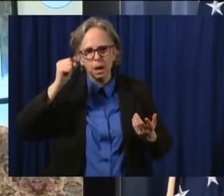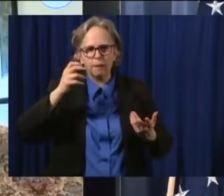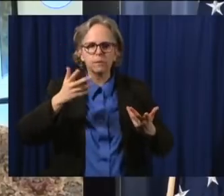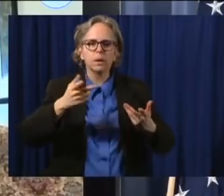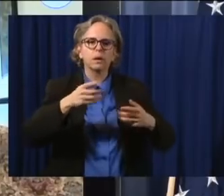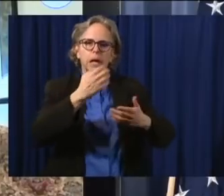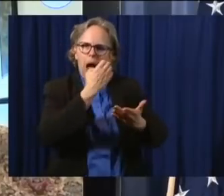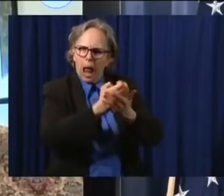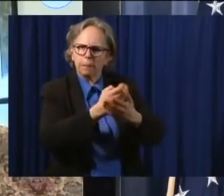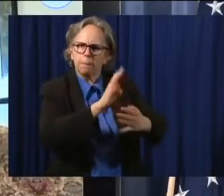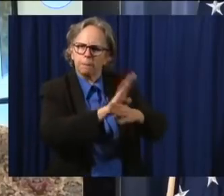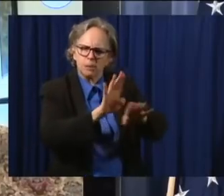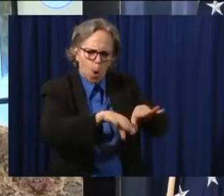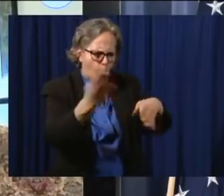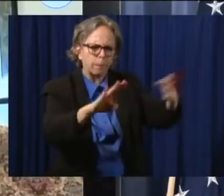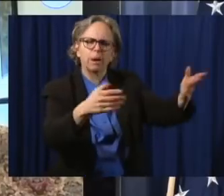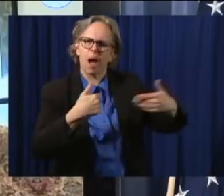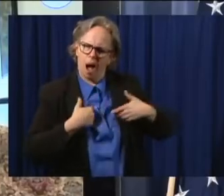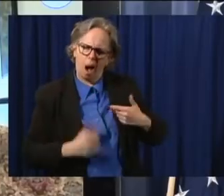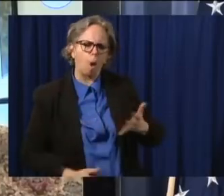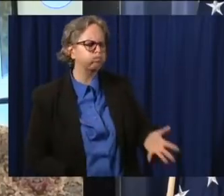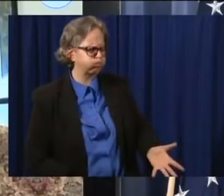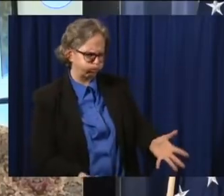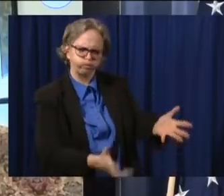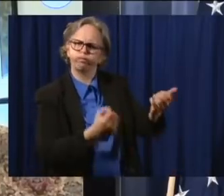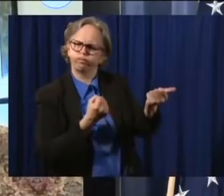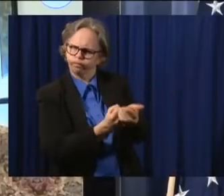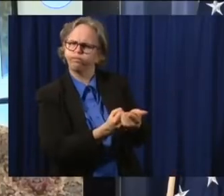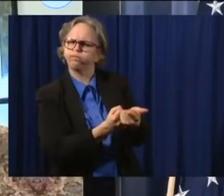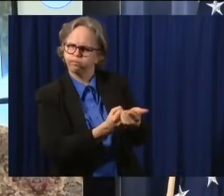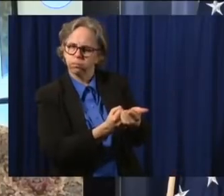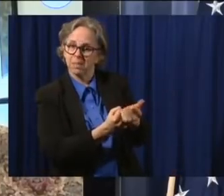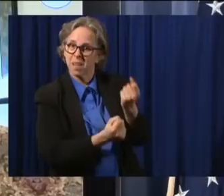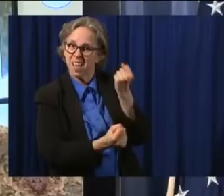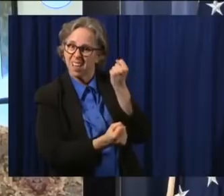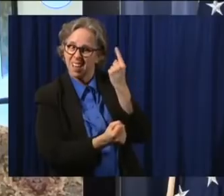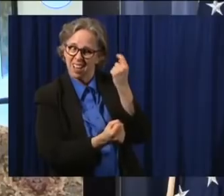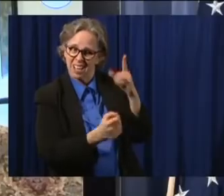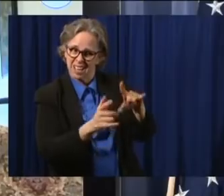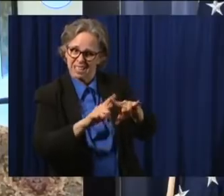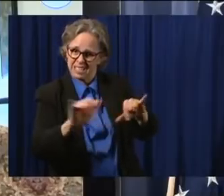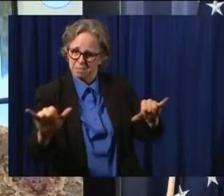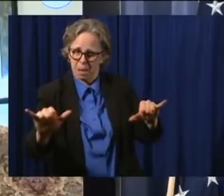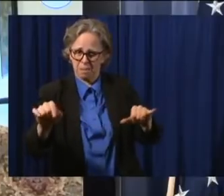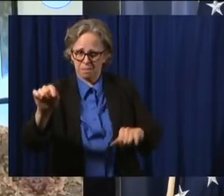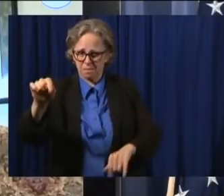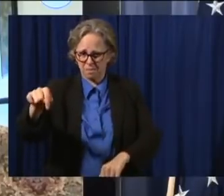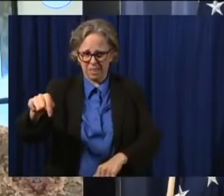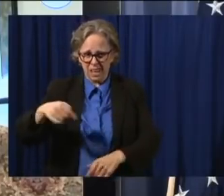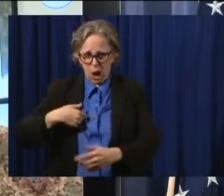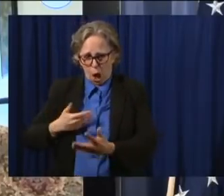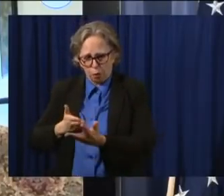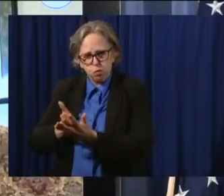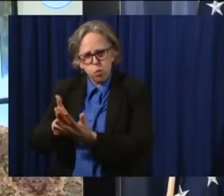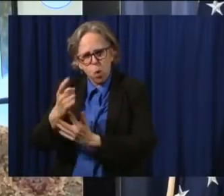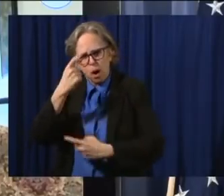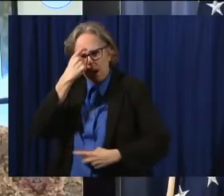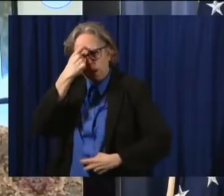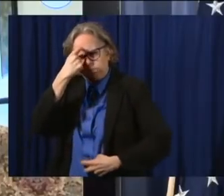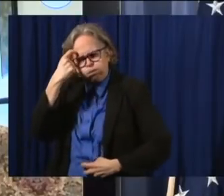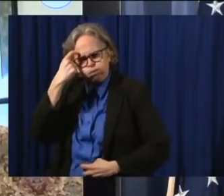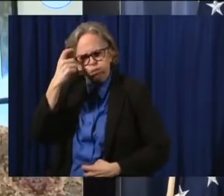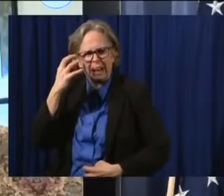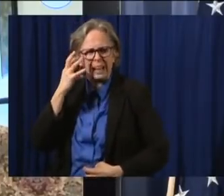restaurants. It's a scary thing for me because I went through a traumatic event. But I would hope that people would